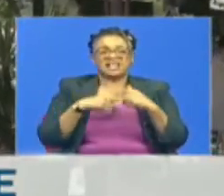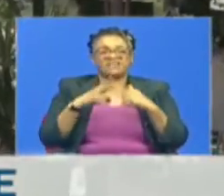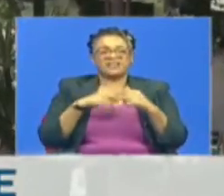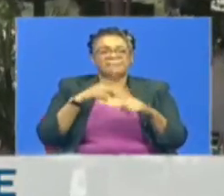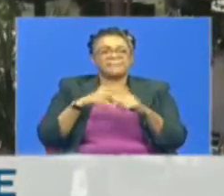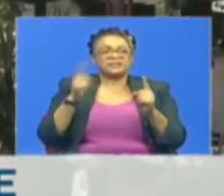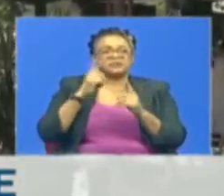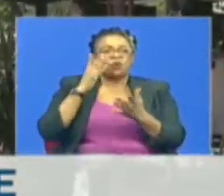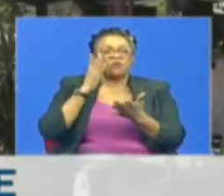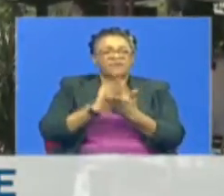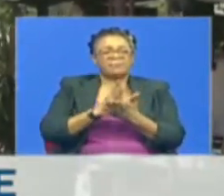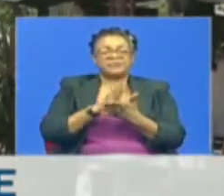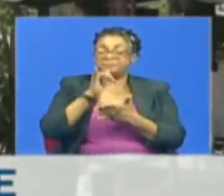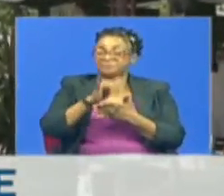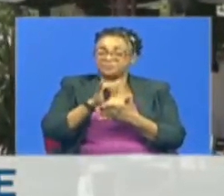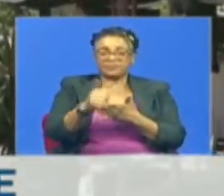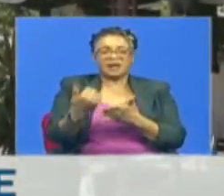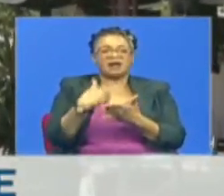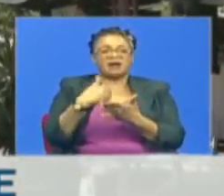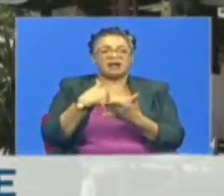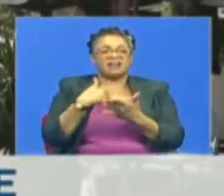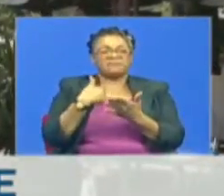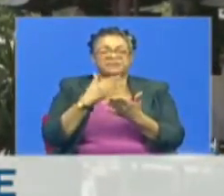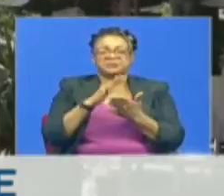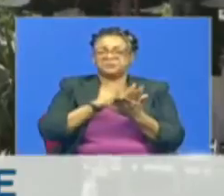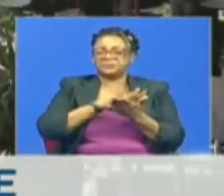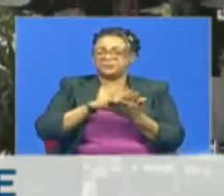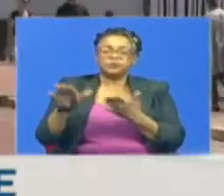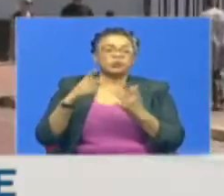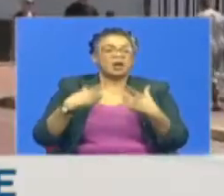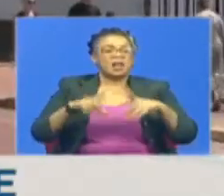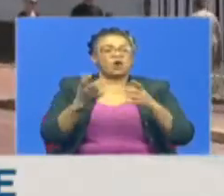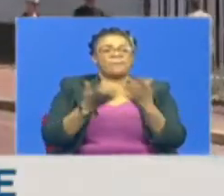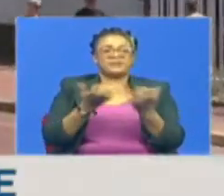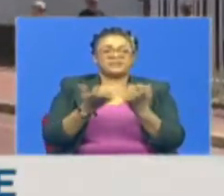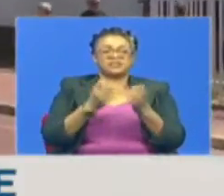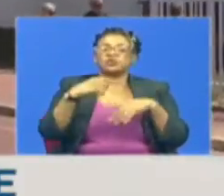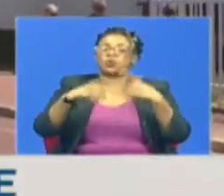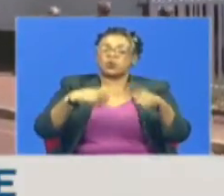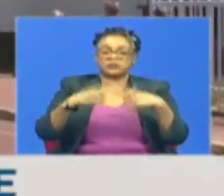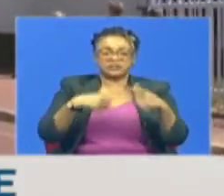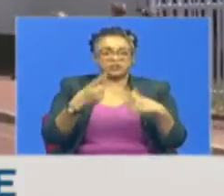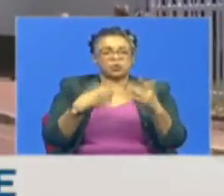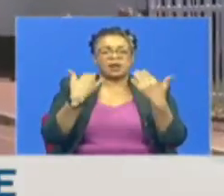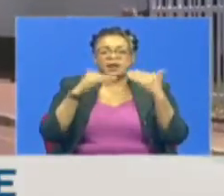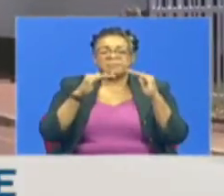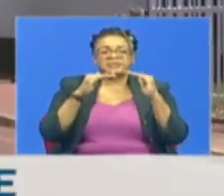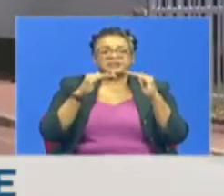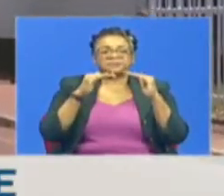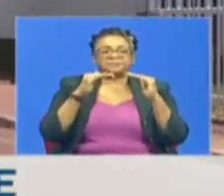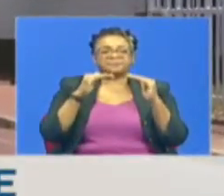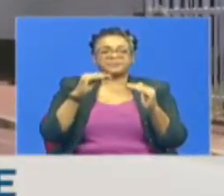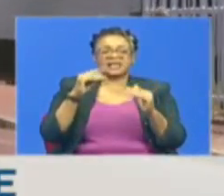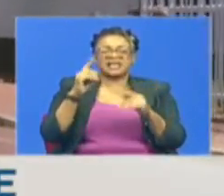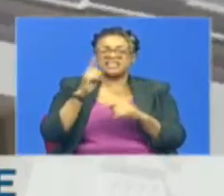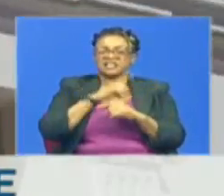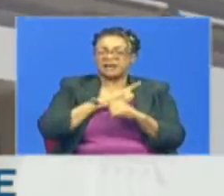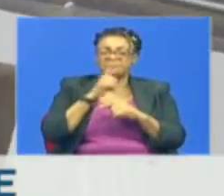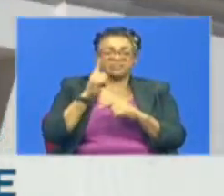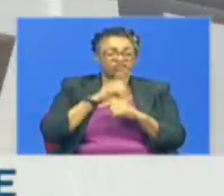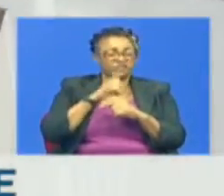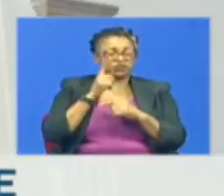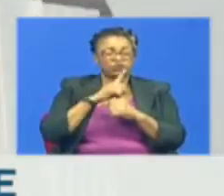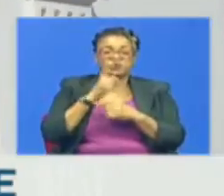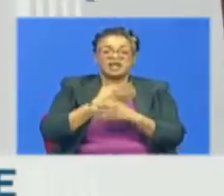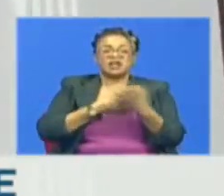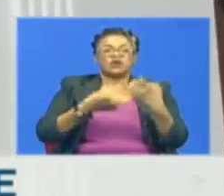confinement measures are being gradually phased out to allow businesses to pick up and limit damage to an already ailing economy.